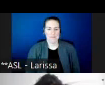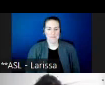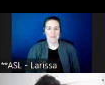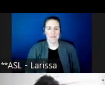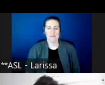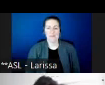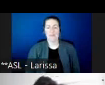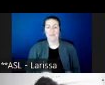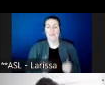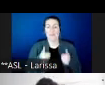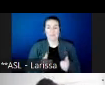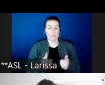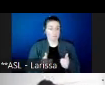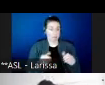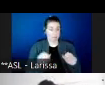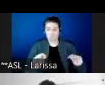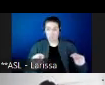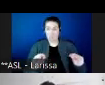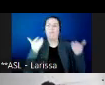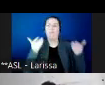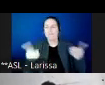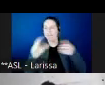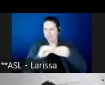Okay, hearing no concerns, I'm going to go ahead.